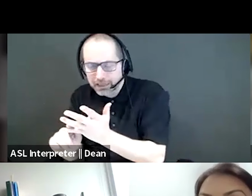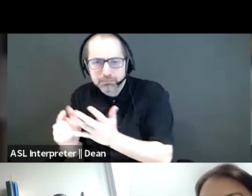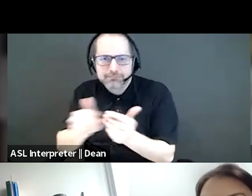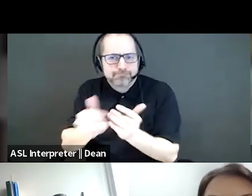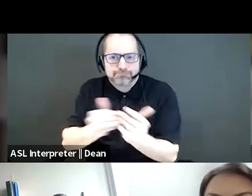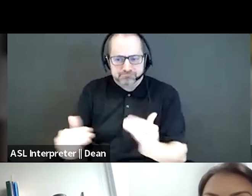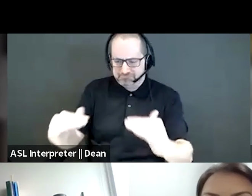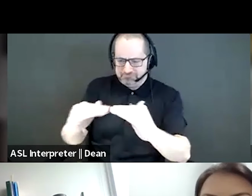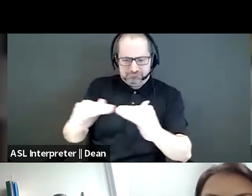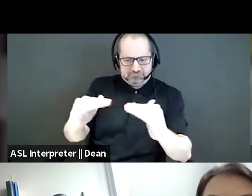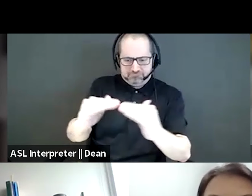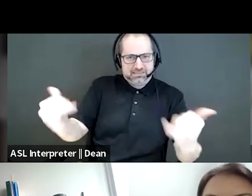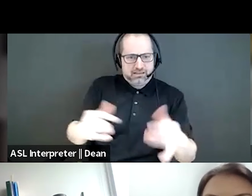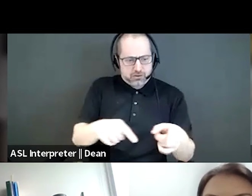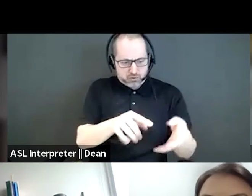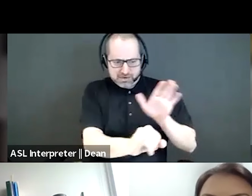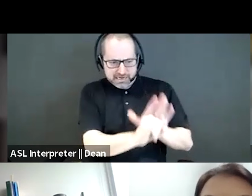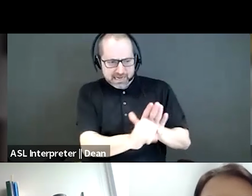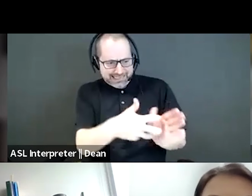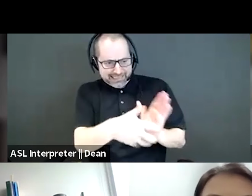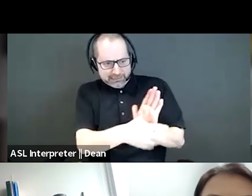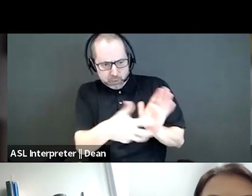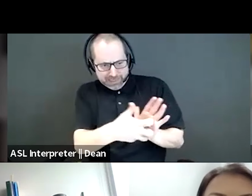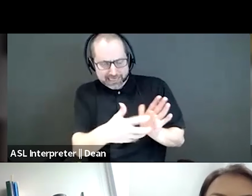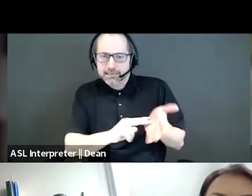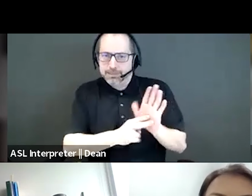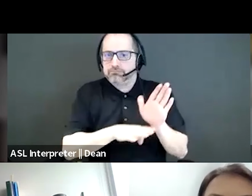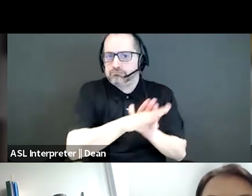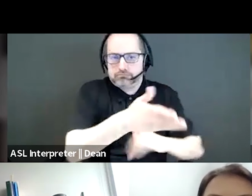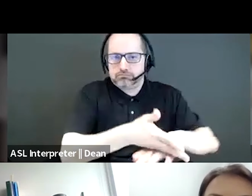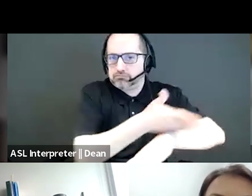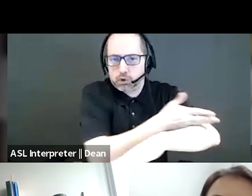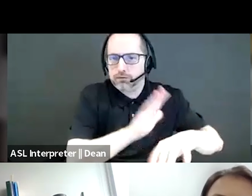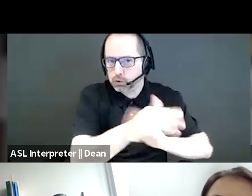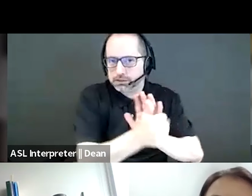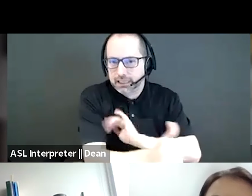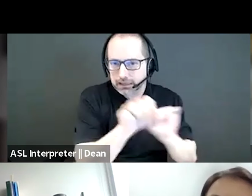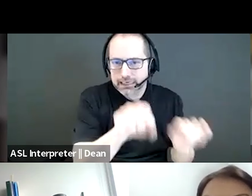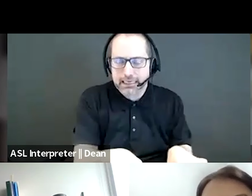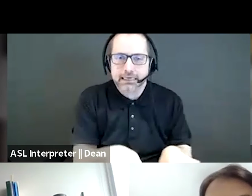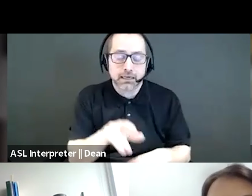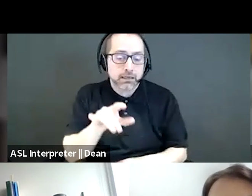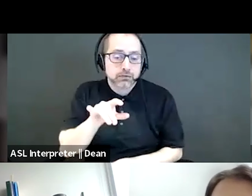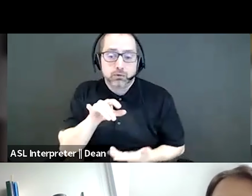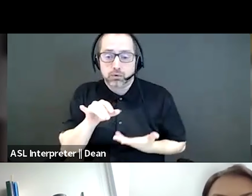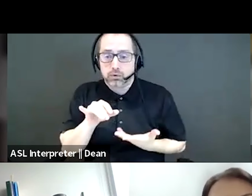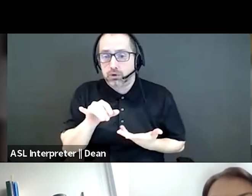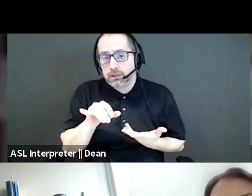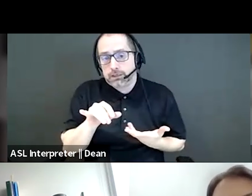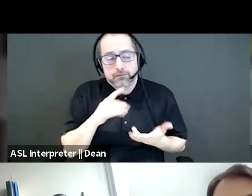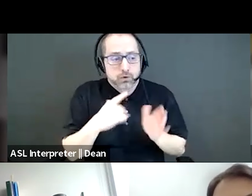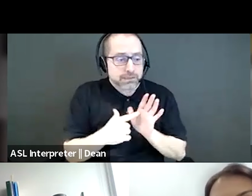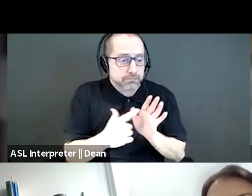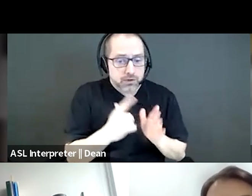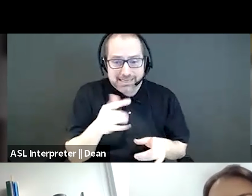necessarily just relying on personality and preferences. So they set as a better profile for